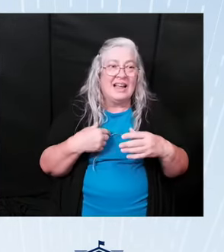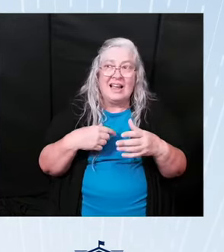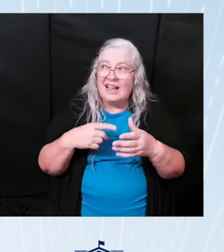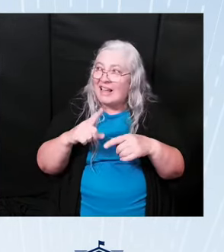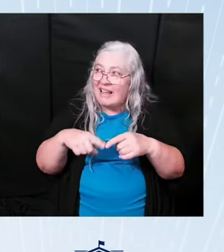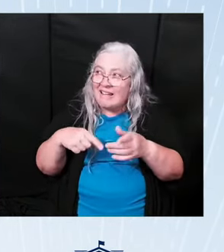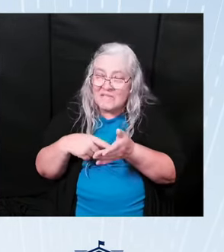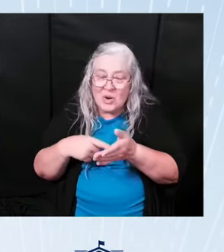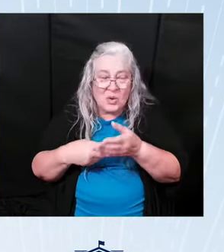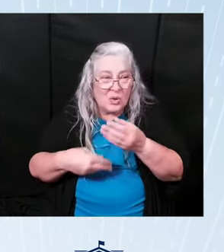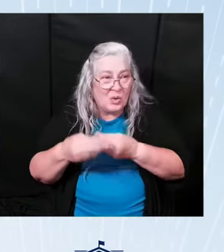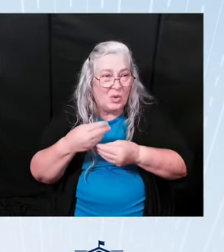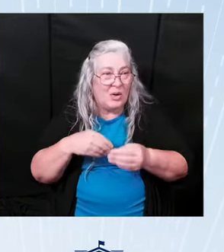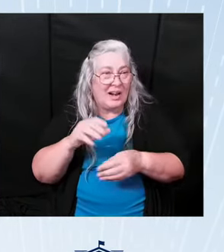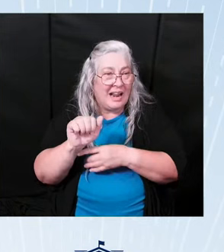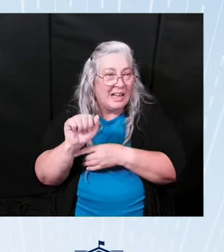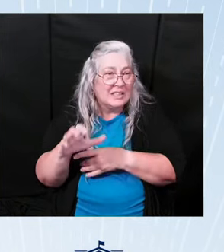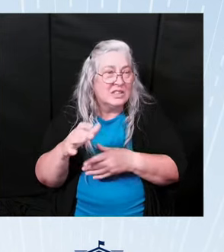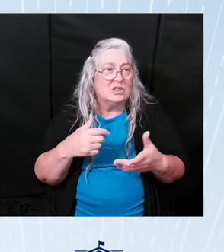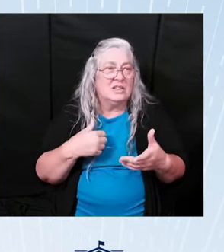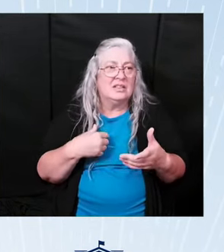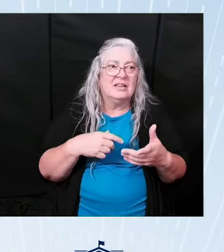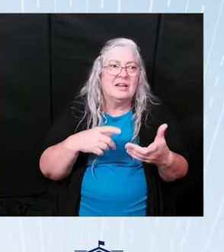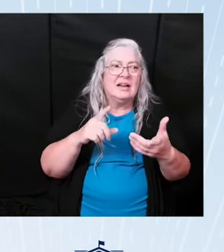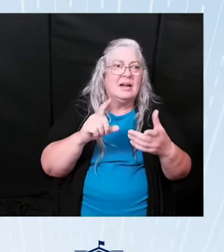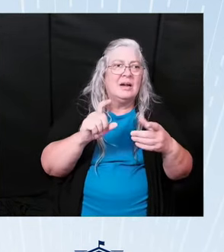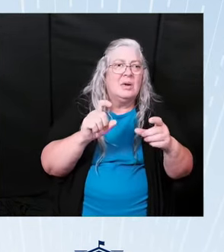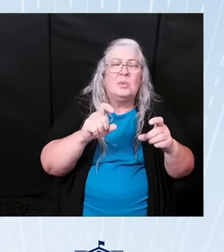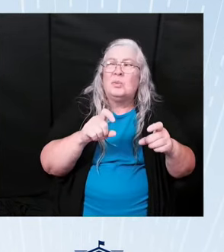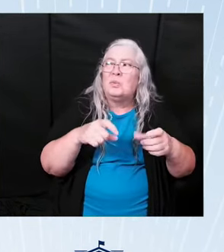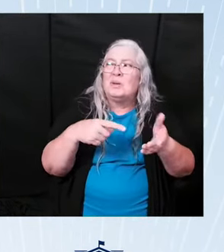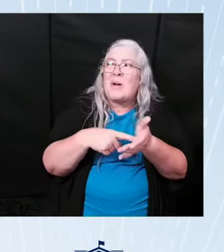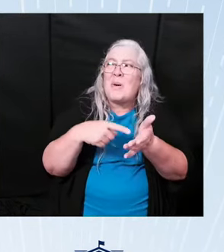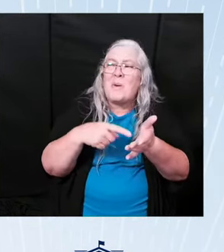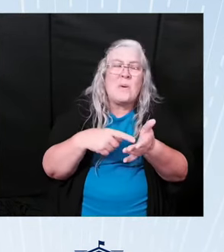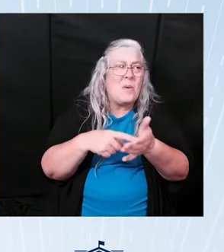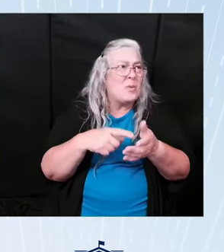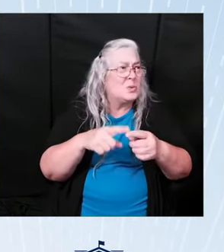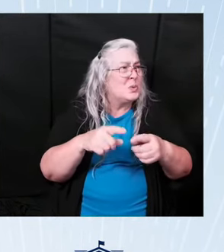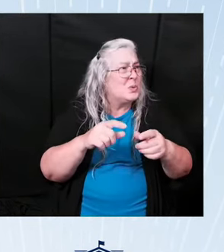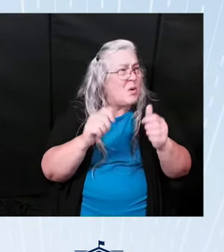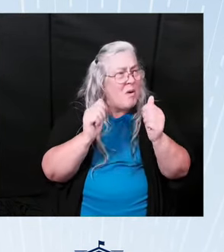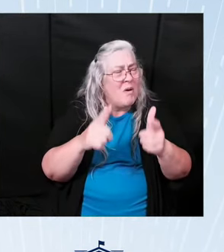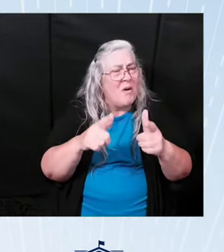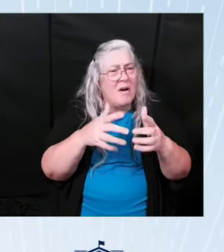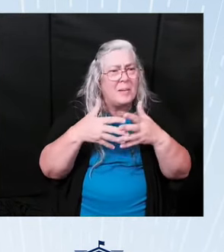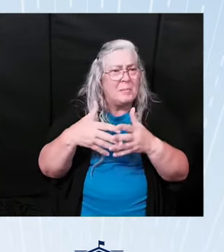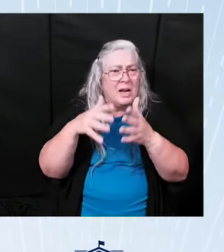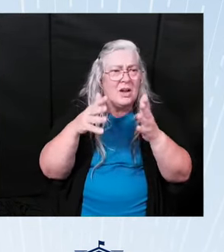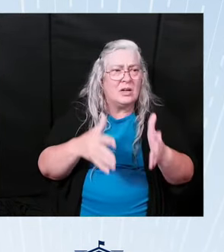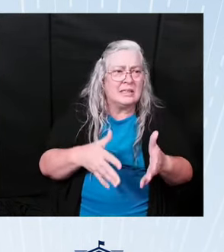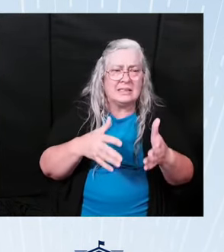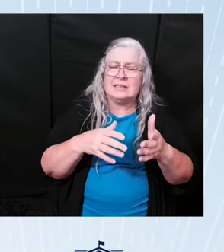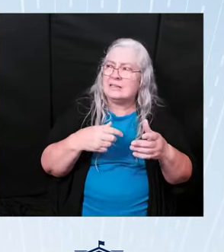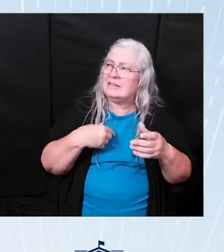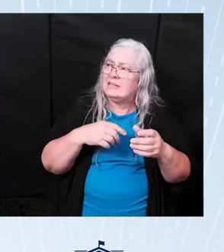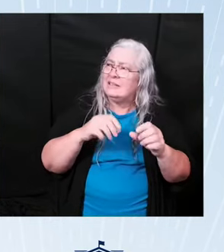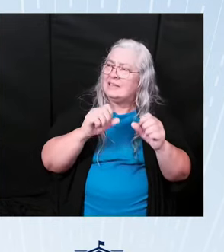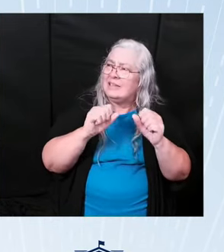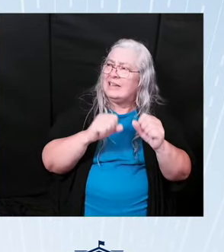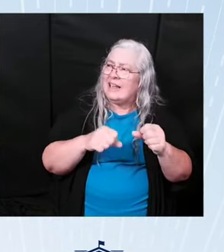themselves and their families. That's what this summit is all about. We have to build that future together. We have to build it in